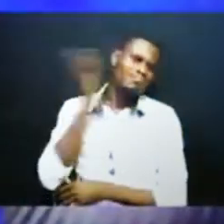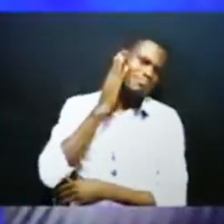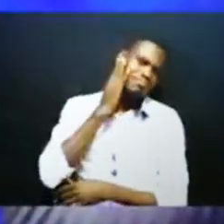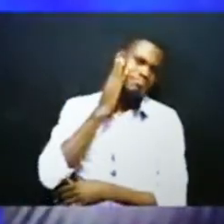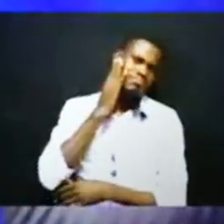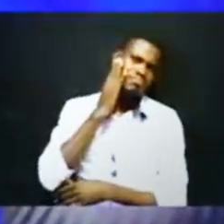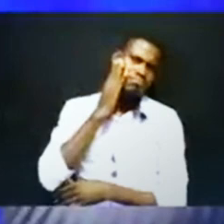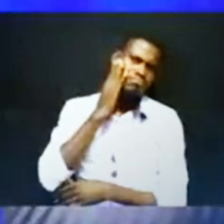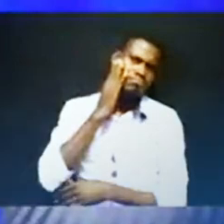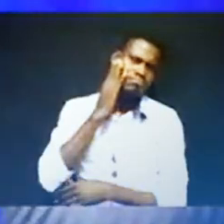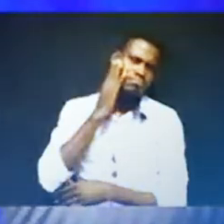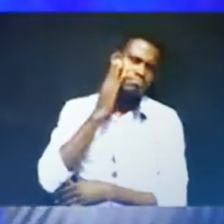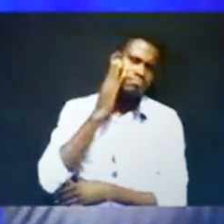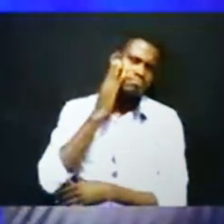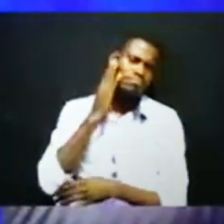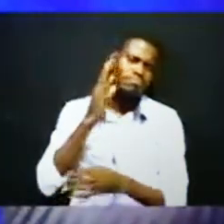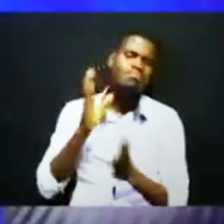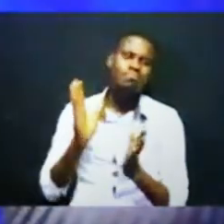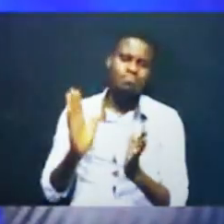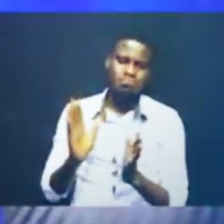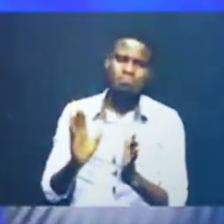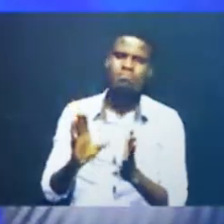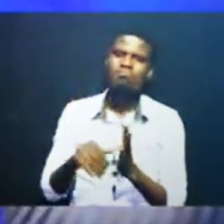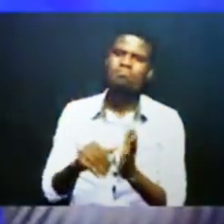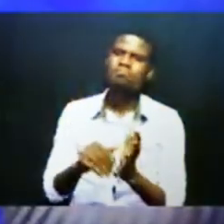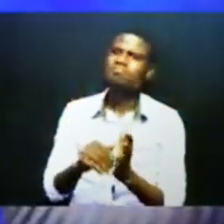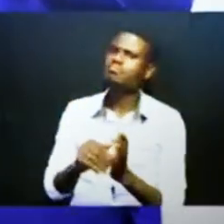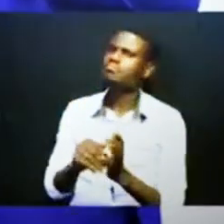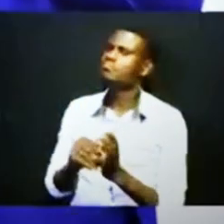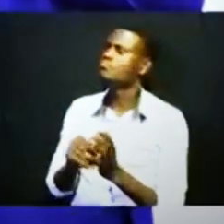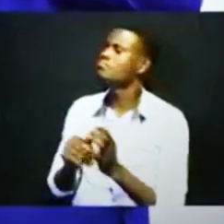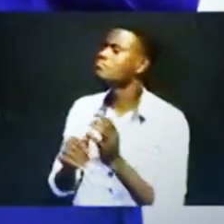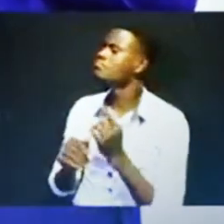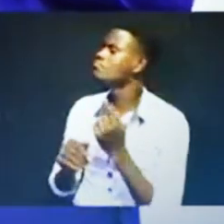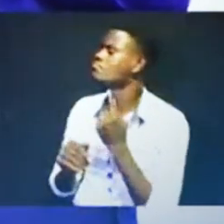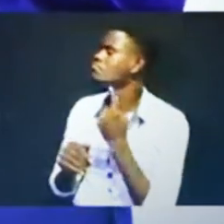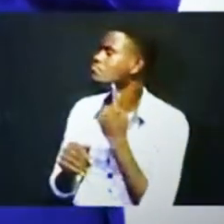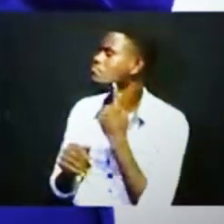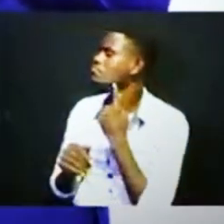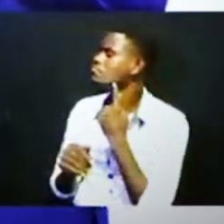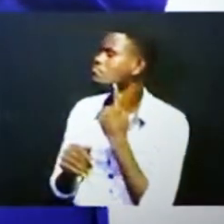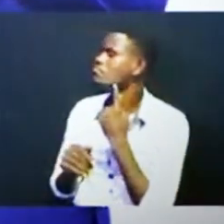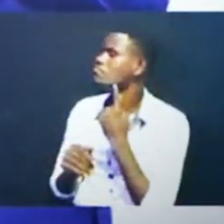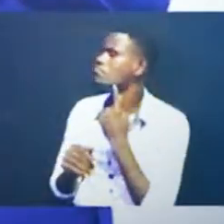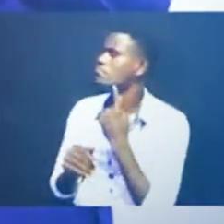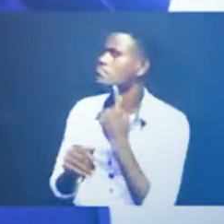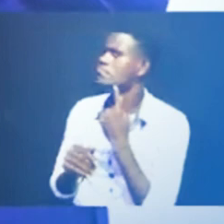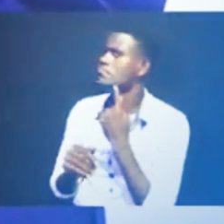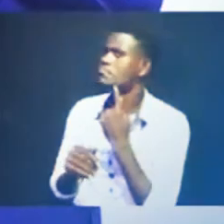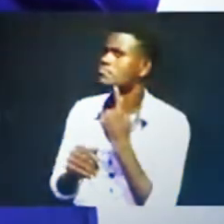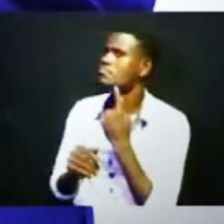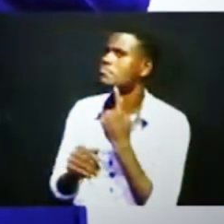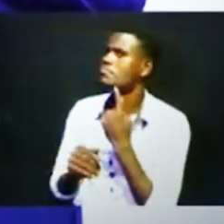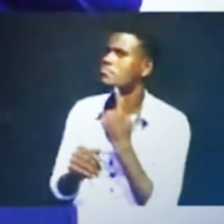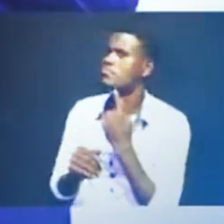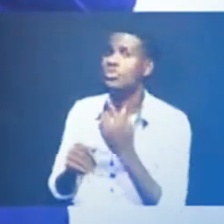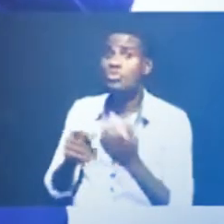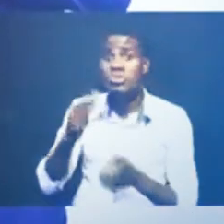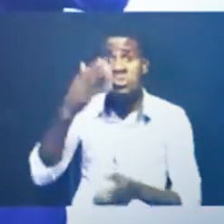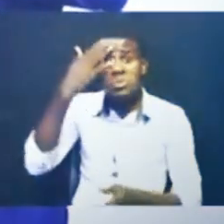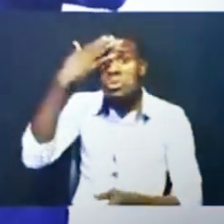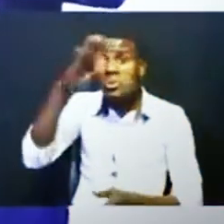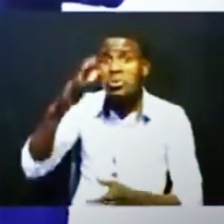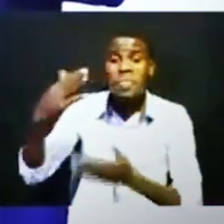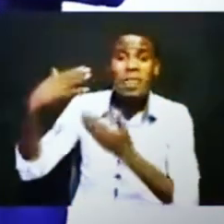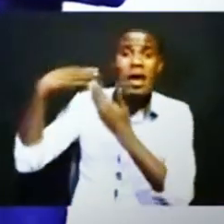anger, and then you turn and you do this, you never know the load you are placing